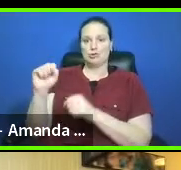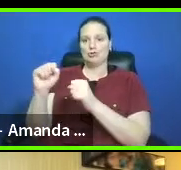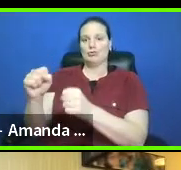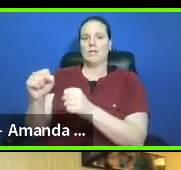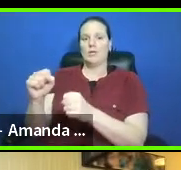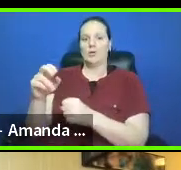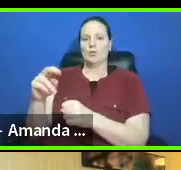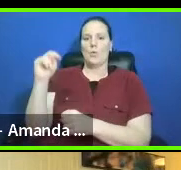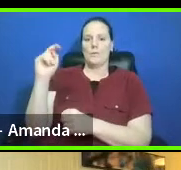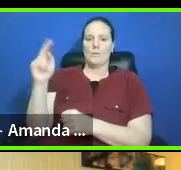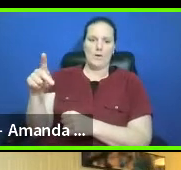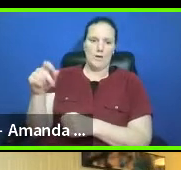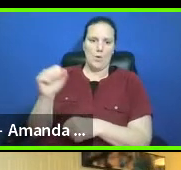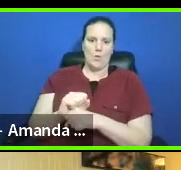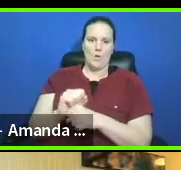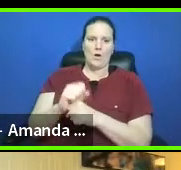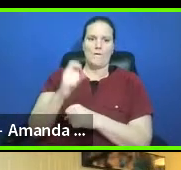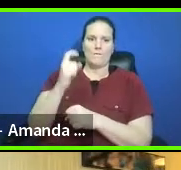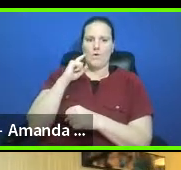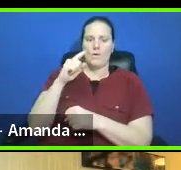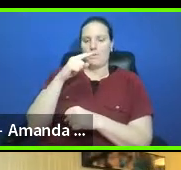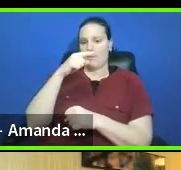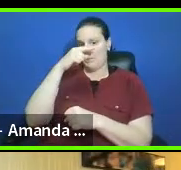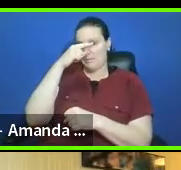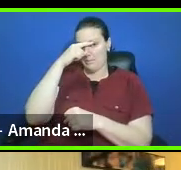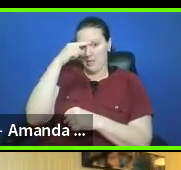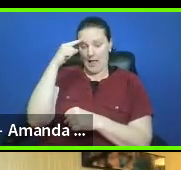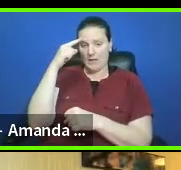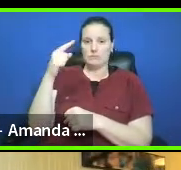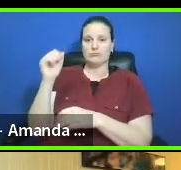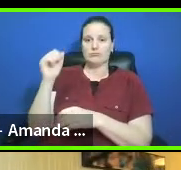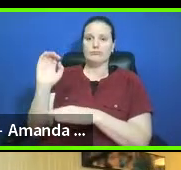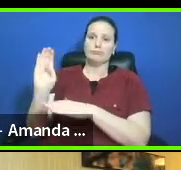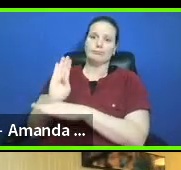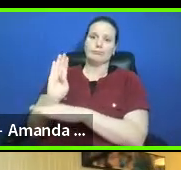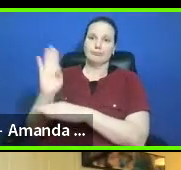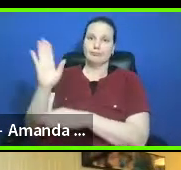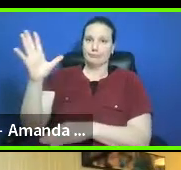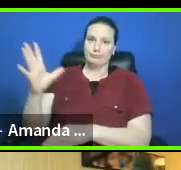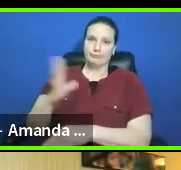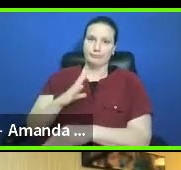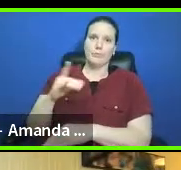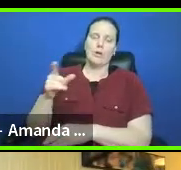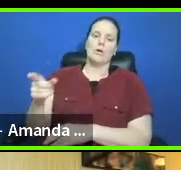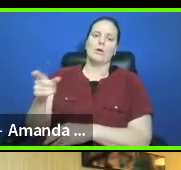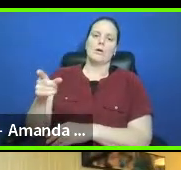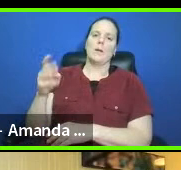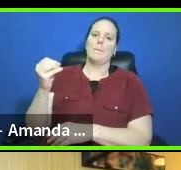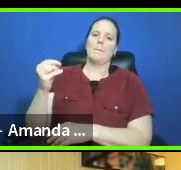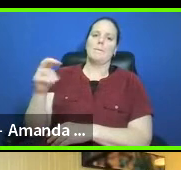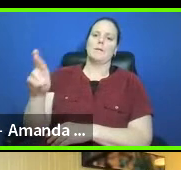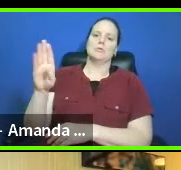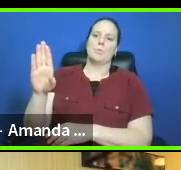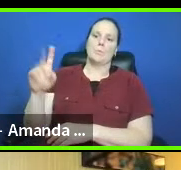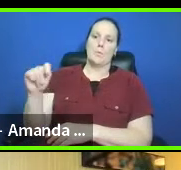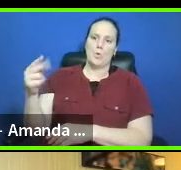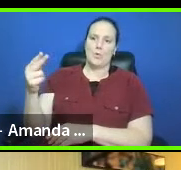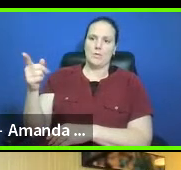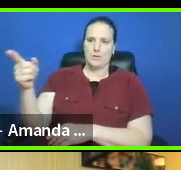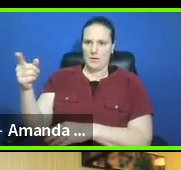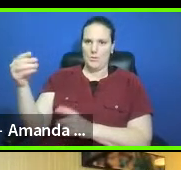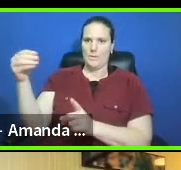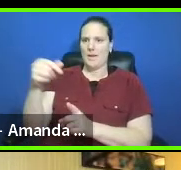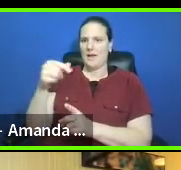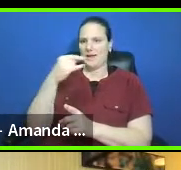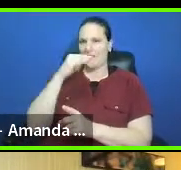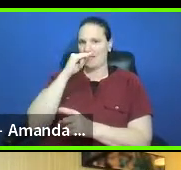Portland. I worked for this Black entrepreneur. He went by the name of Mr. Booth. And he would pay